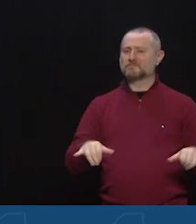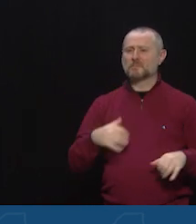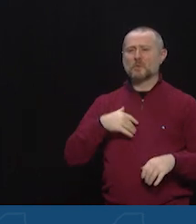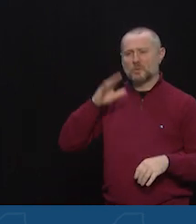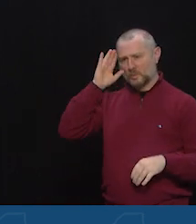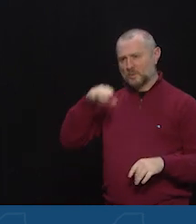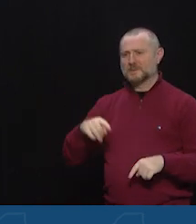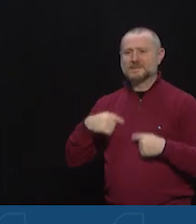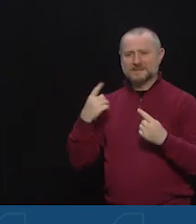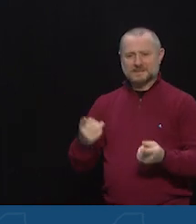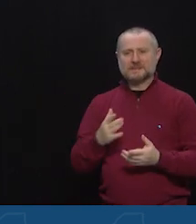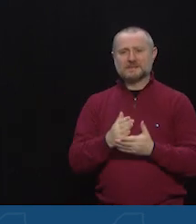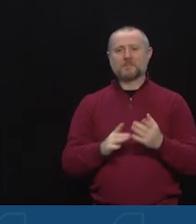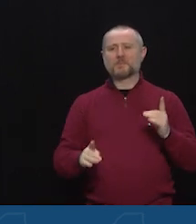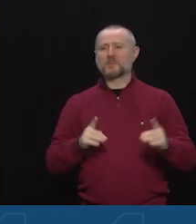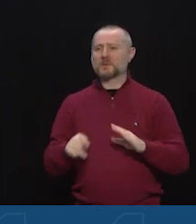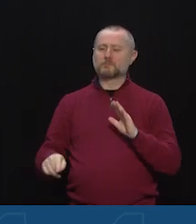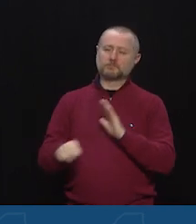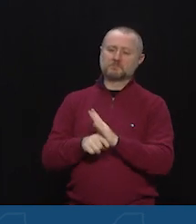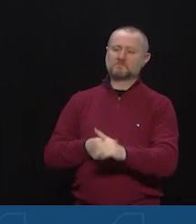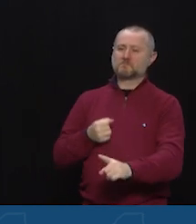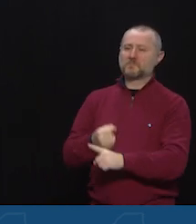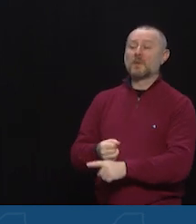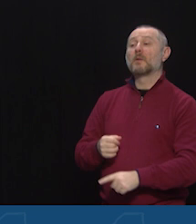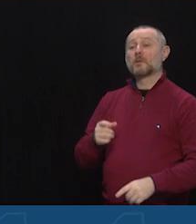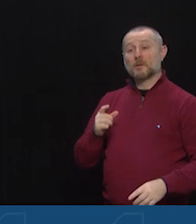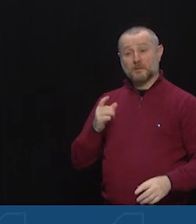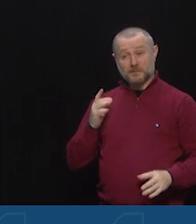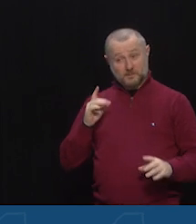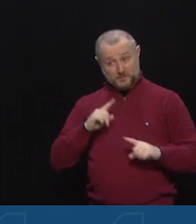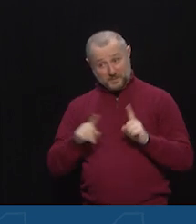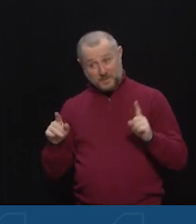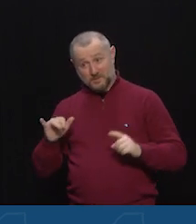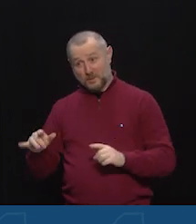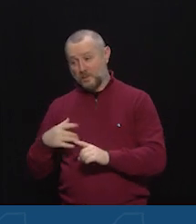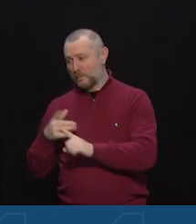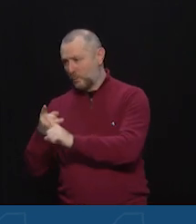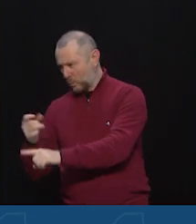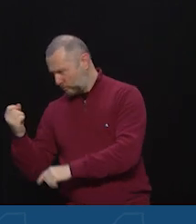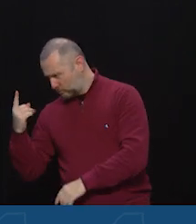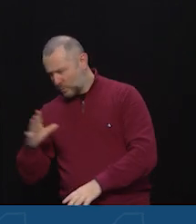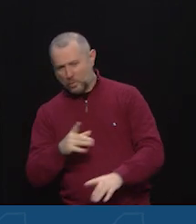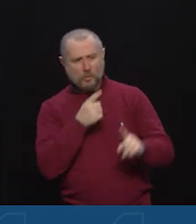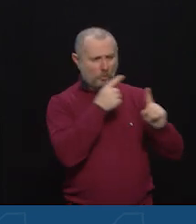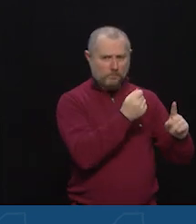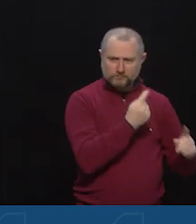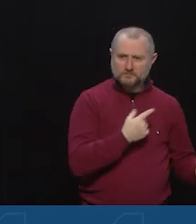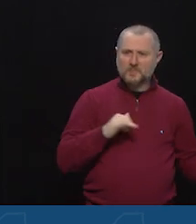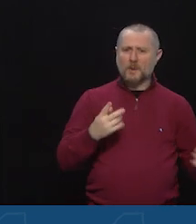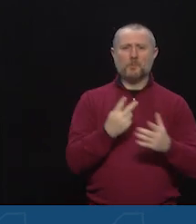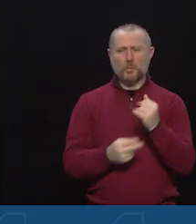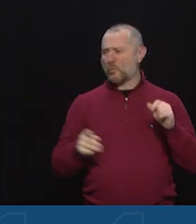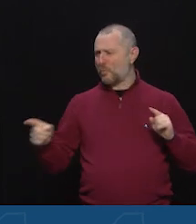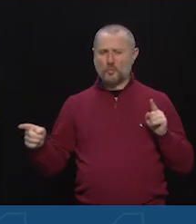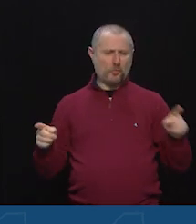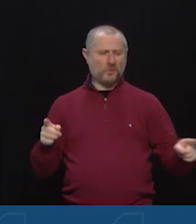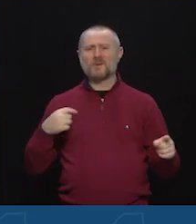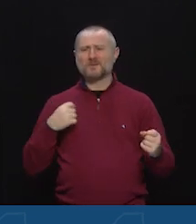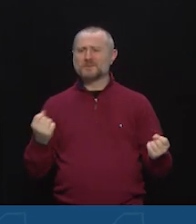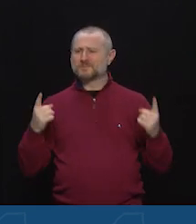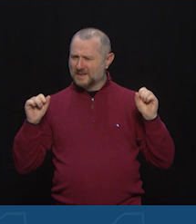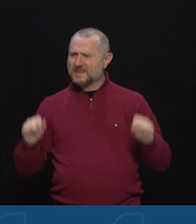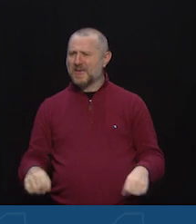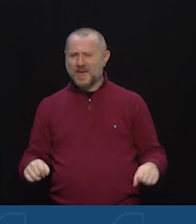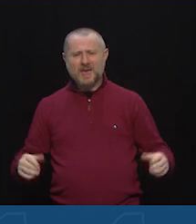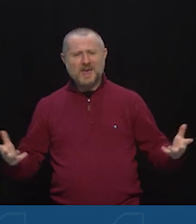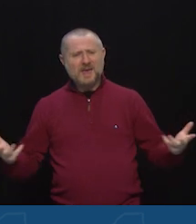to address them, but these are not mutually exclusive objectives. We have to work with our law enforcement, give them the respect, the resources they need,